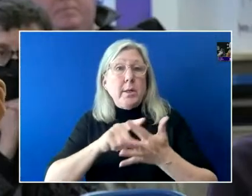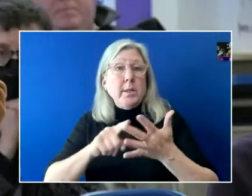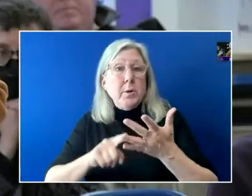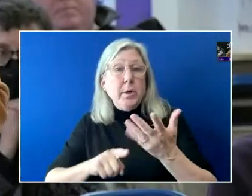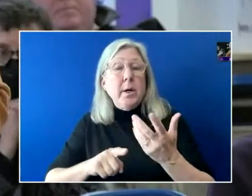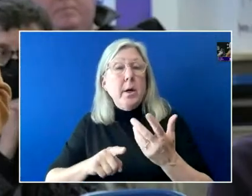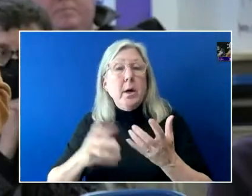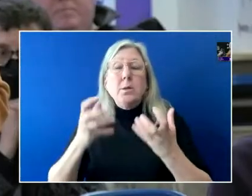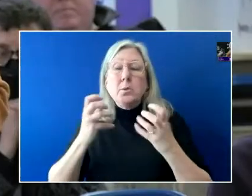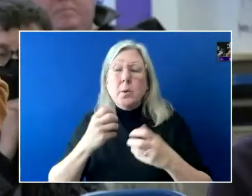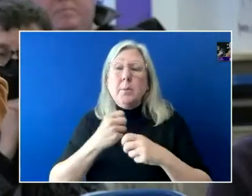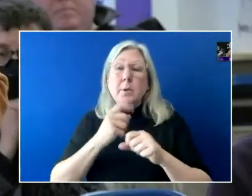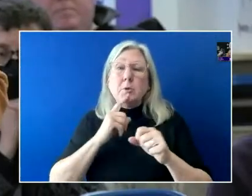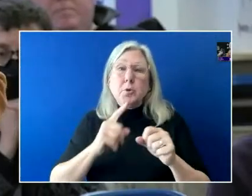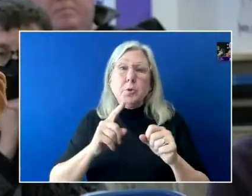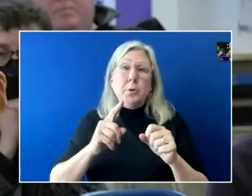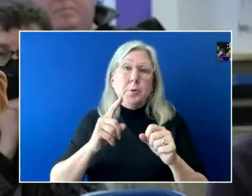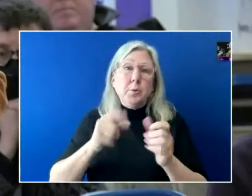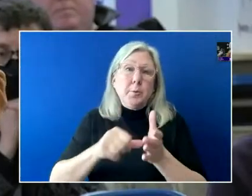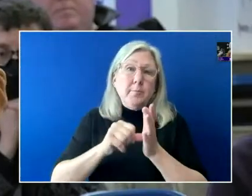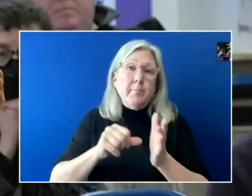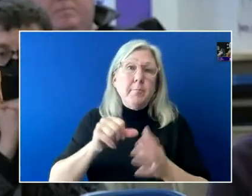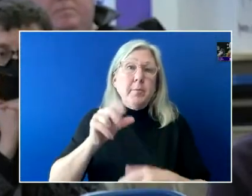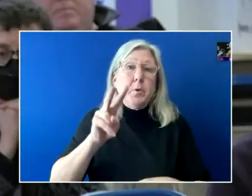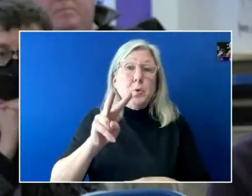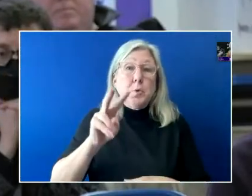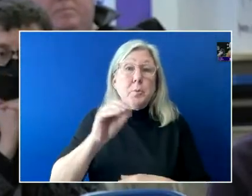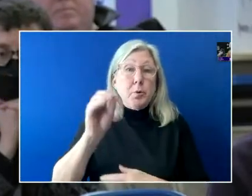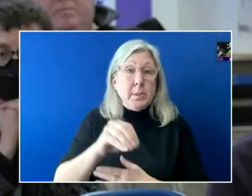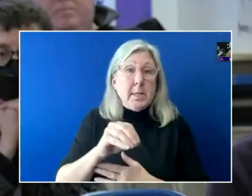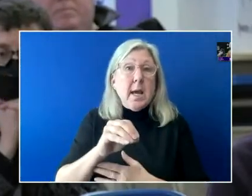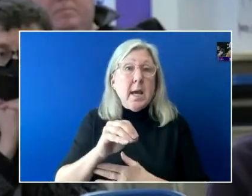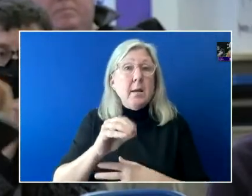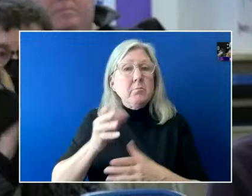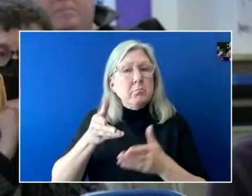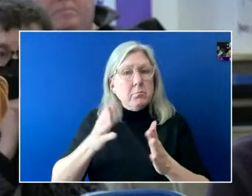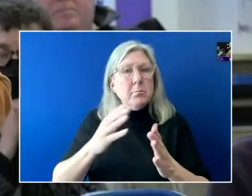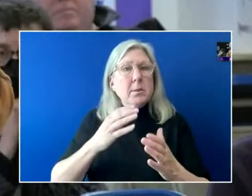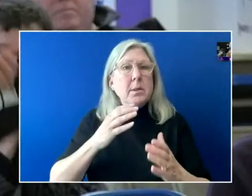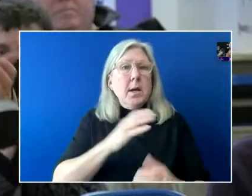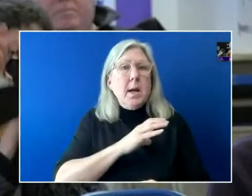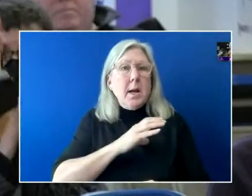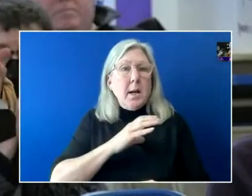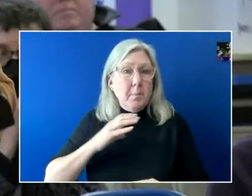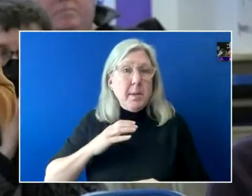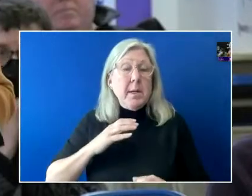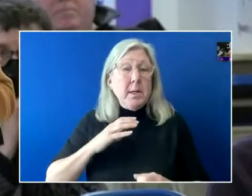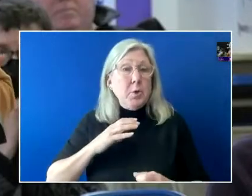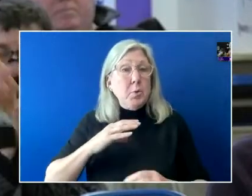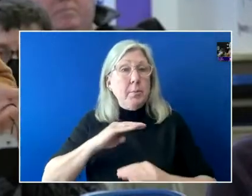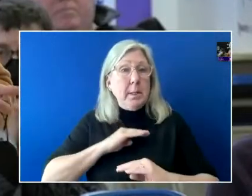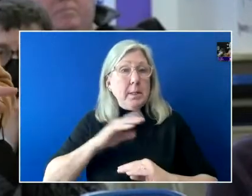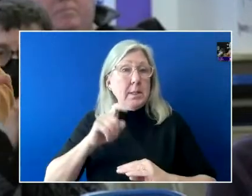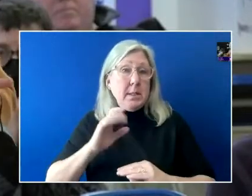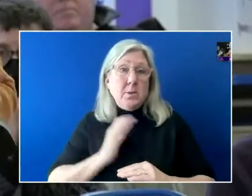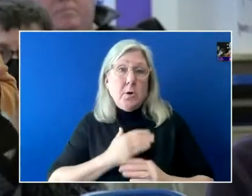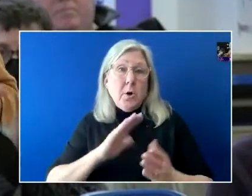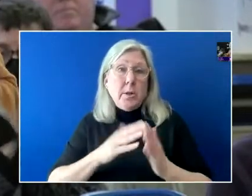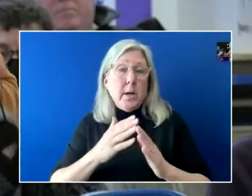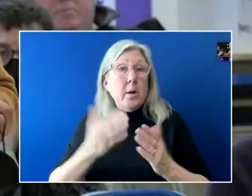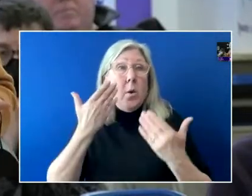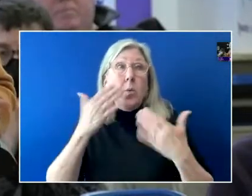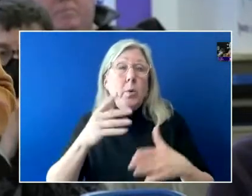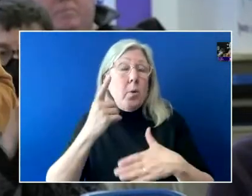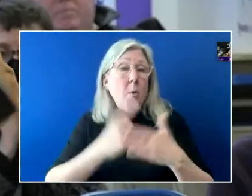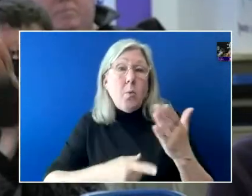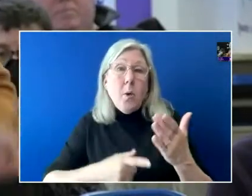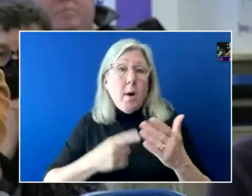to meet the needs in our town um we don't know what will happen in the next year there have been a lot of really intense tragedies that have happened in